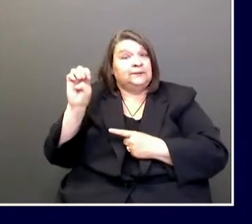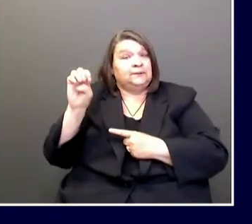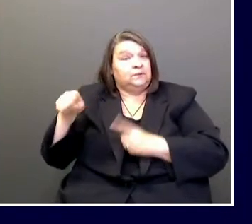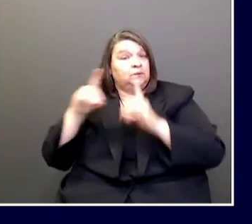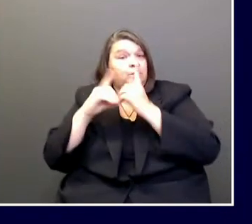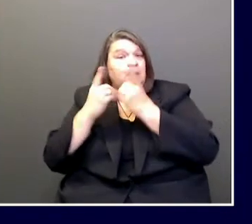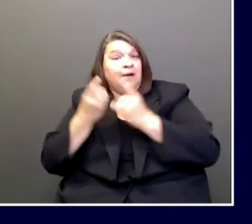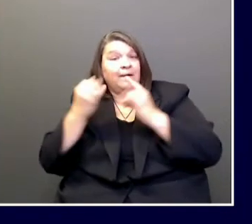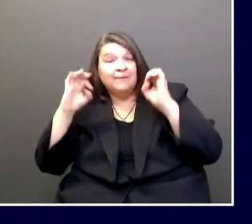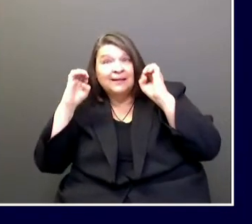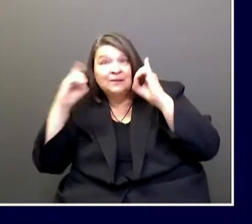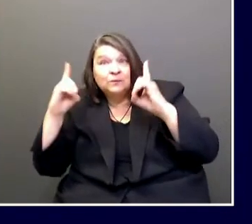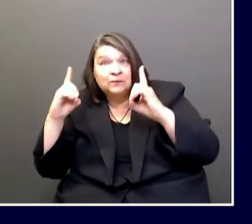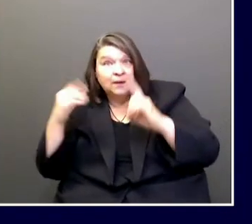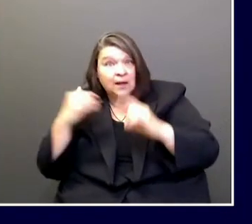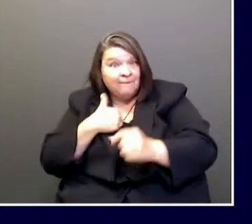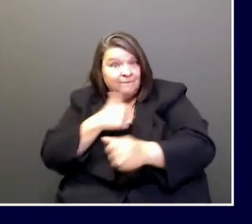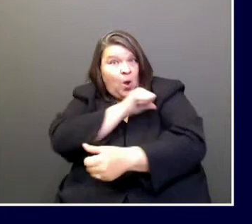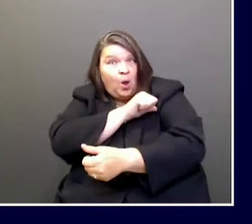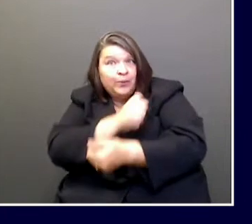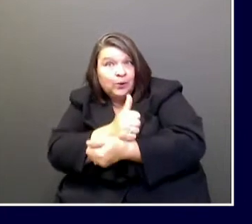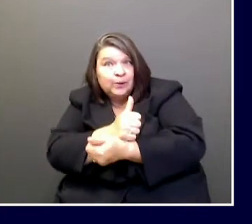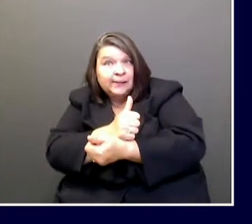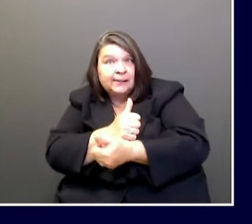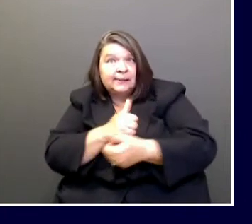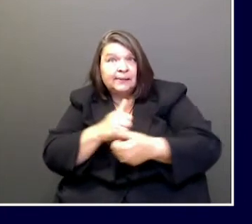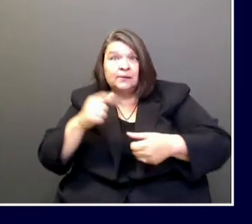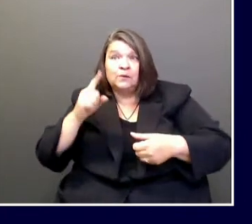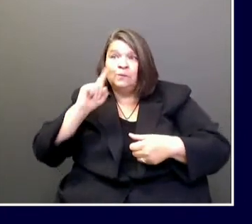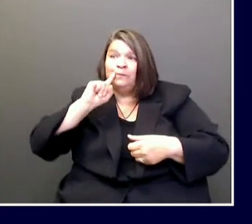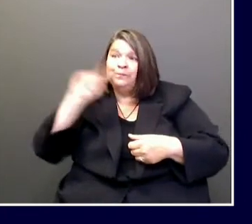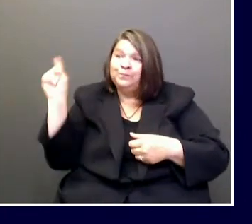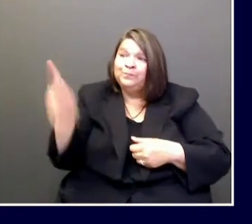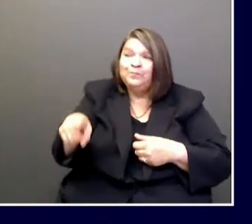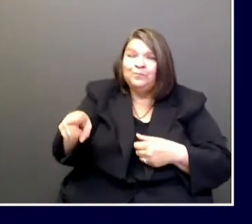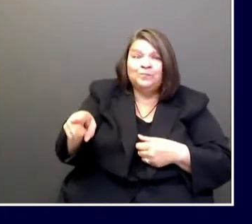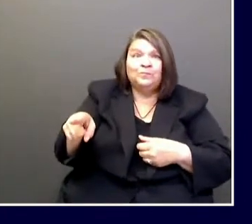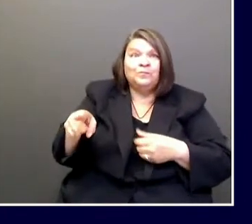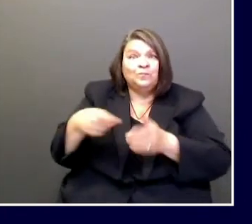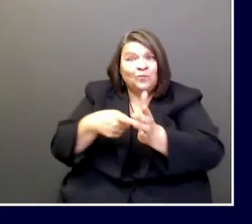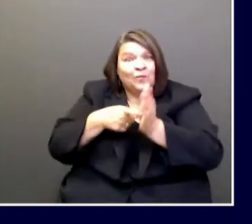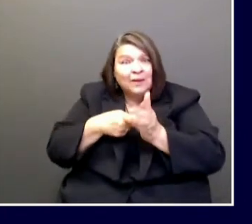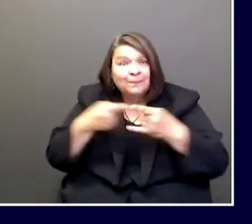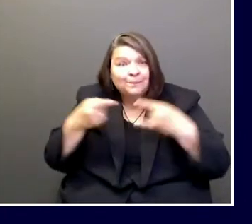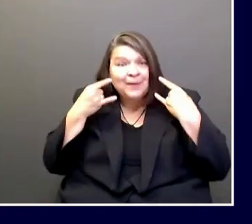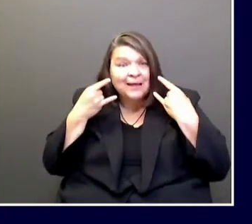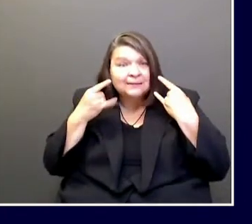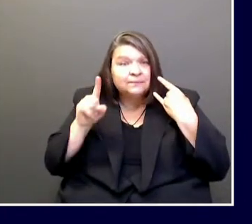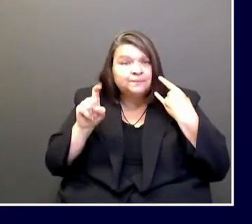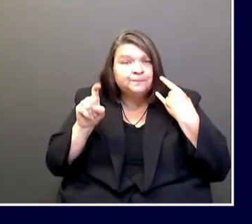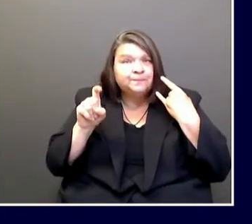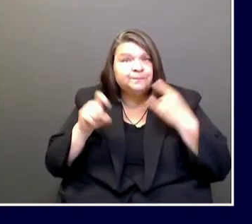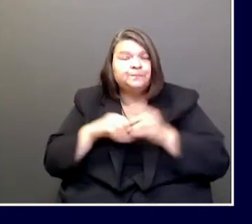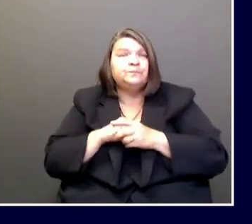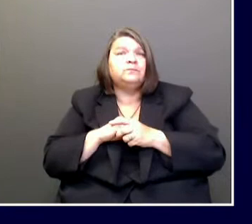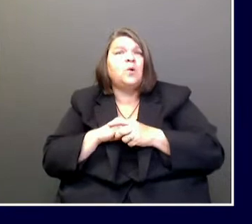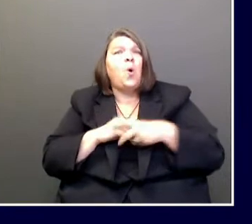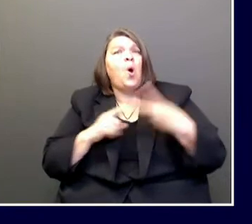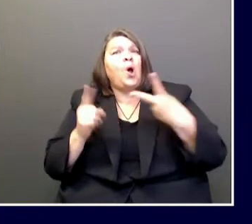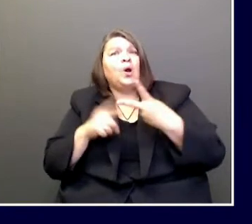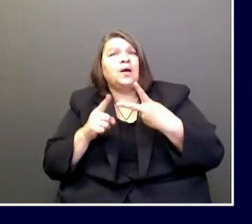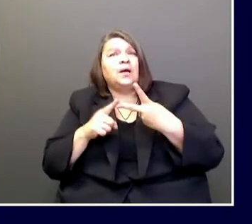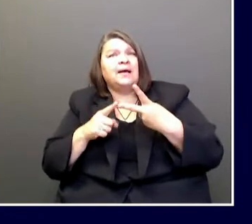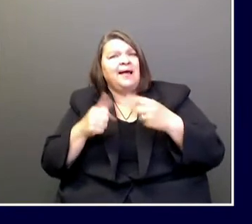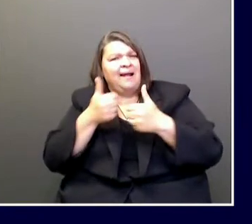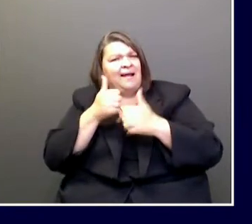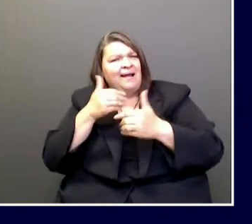point? And do schools have the power to require that of their students, or is it a recommendation at every level? So I'll begin